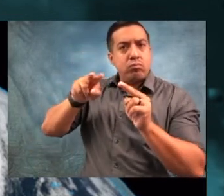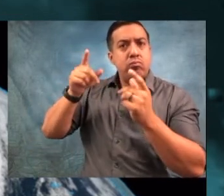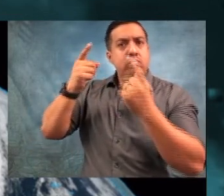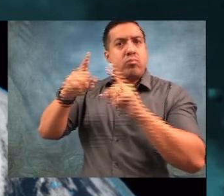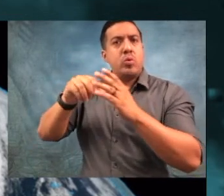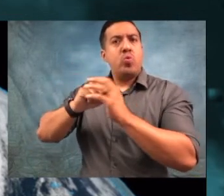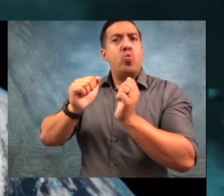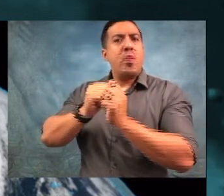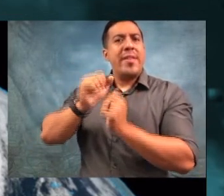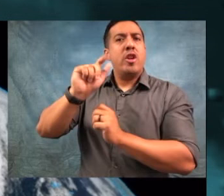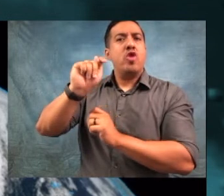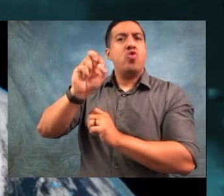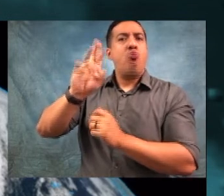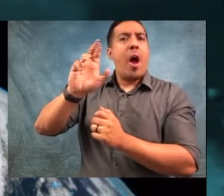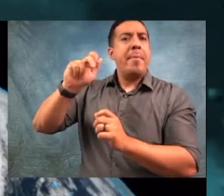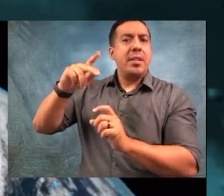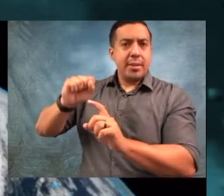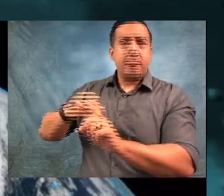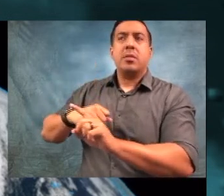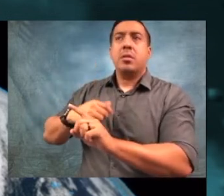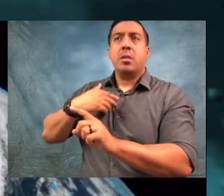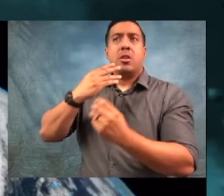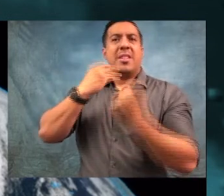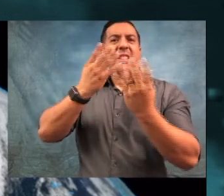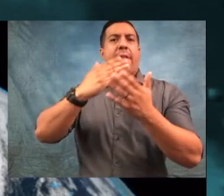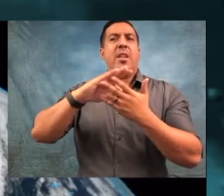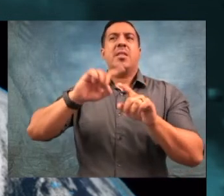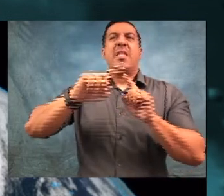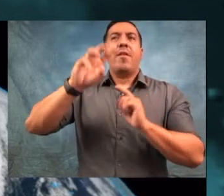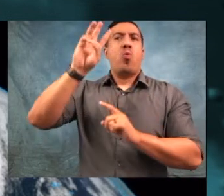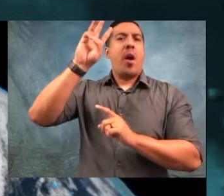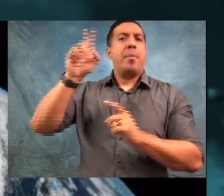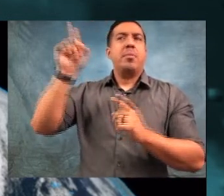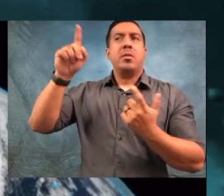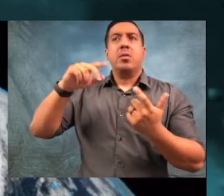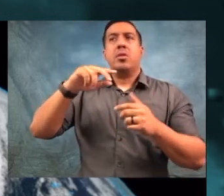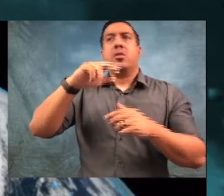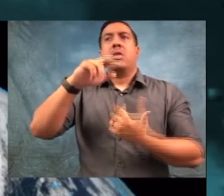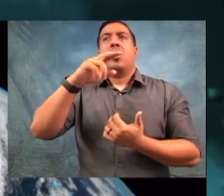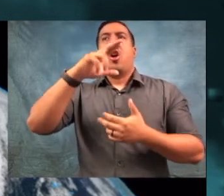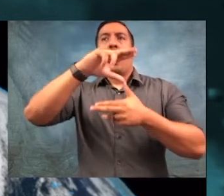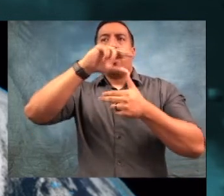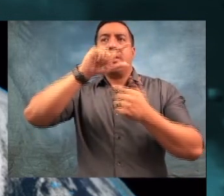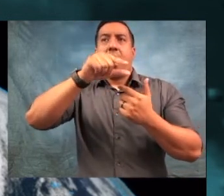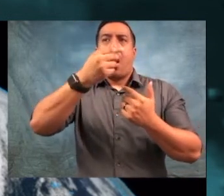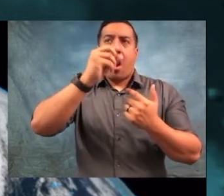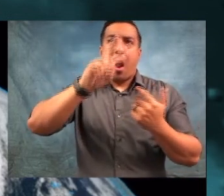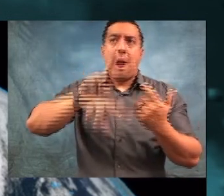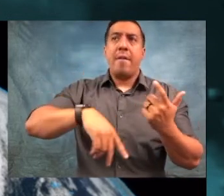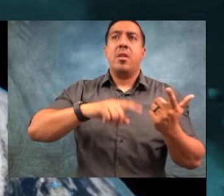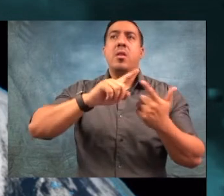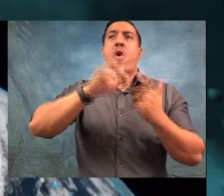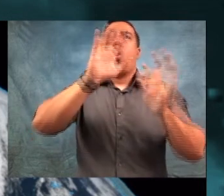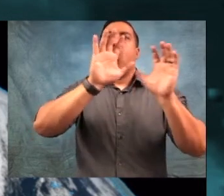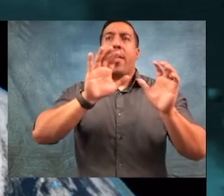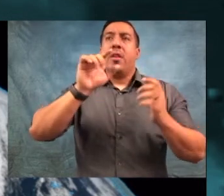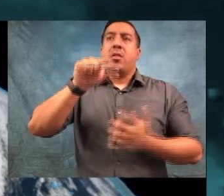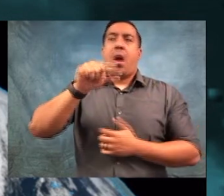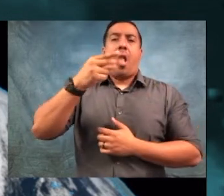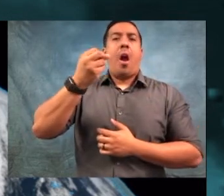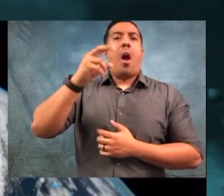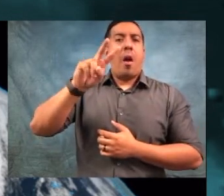hurricane season. Keep track of what's going on in the tropics. And I've listed some useful websites there: hurricanes.gov,